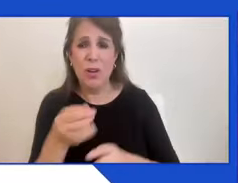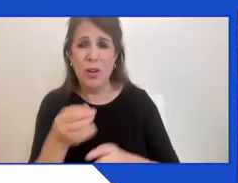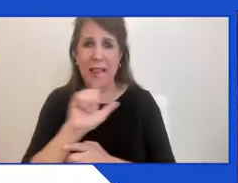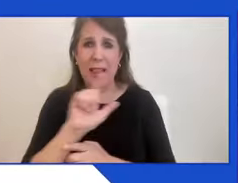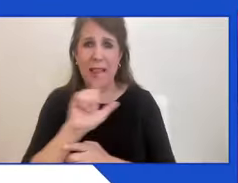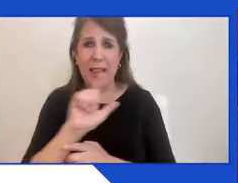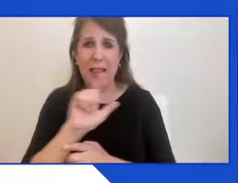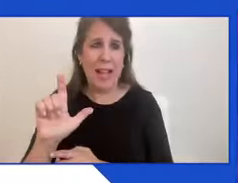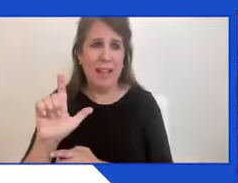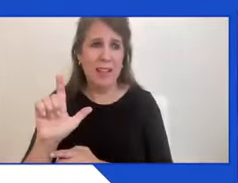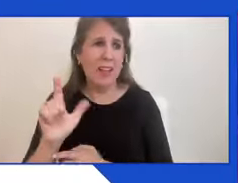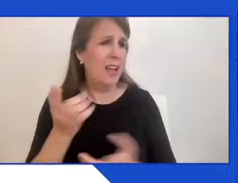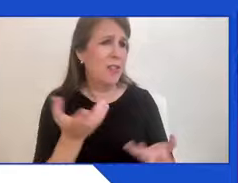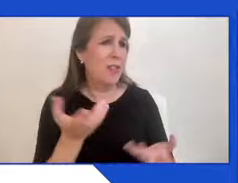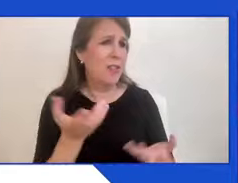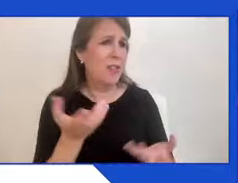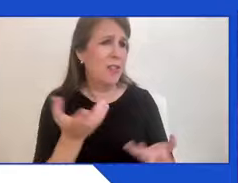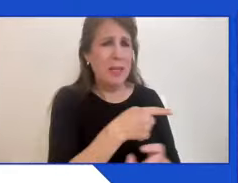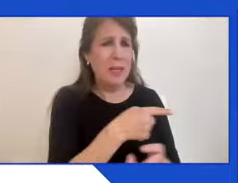meal.